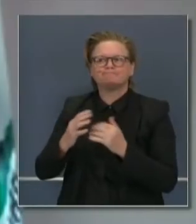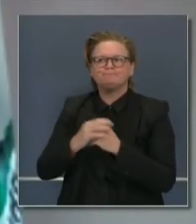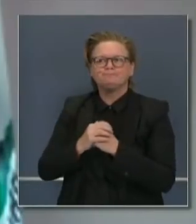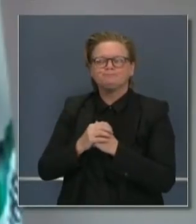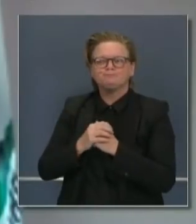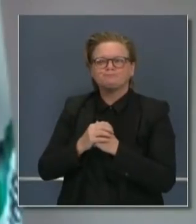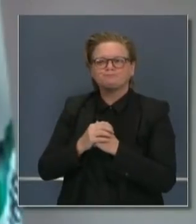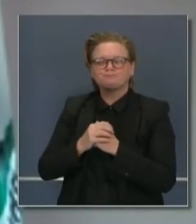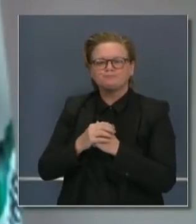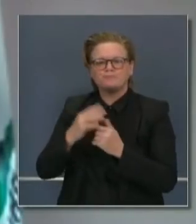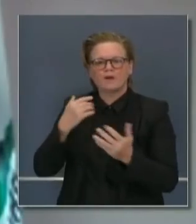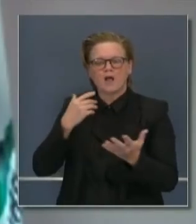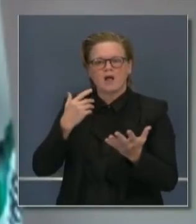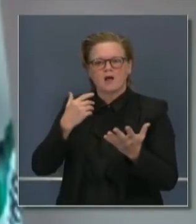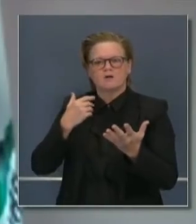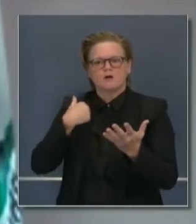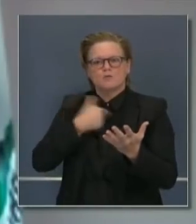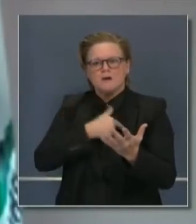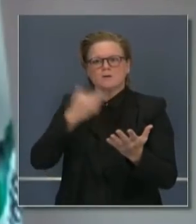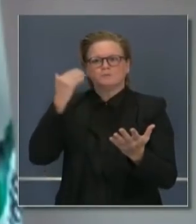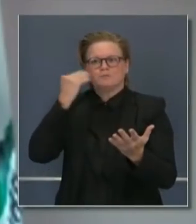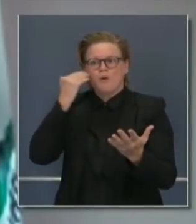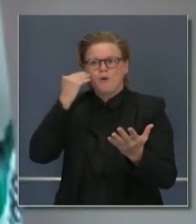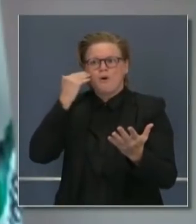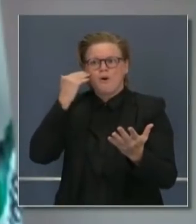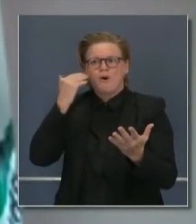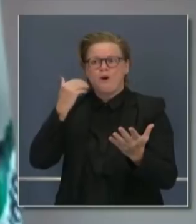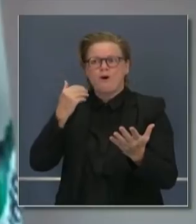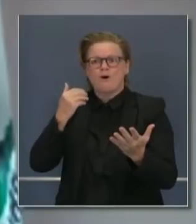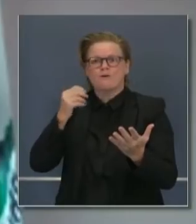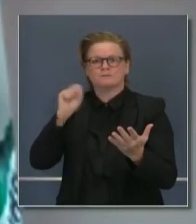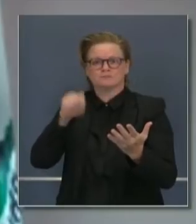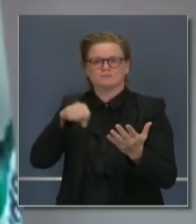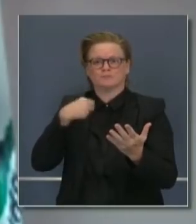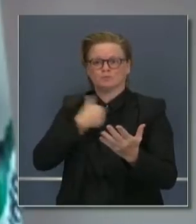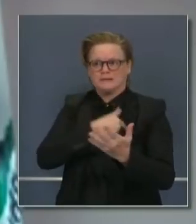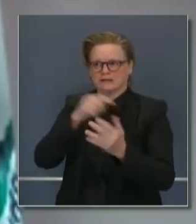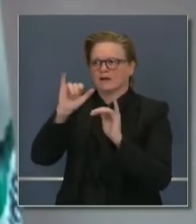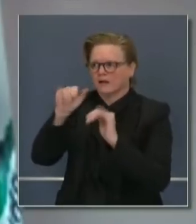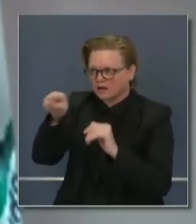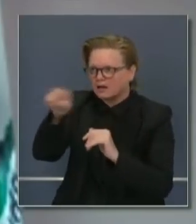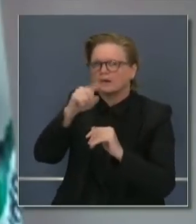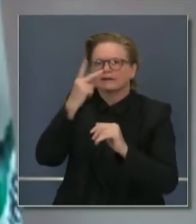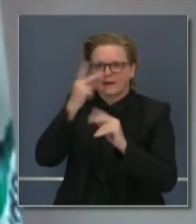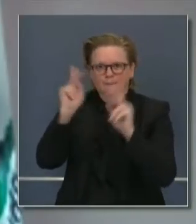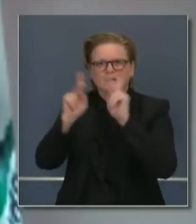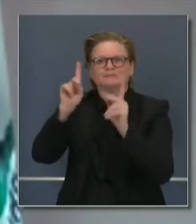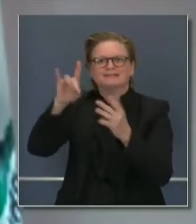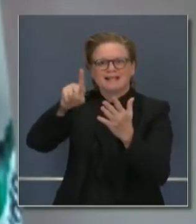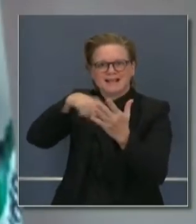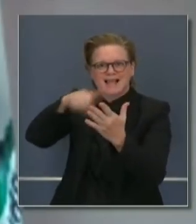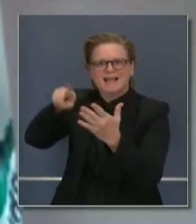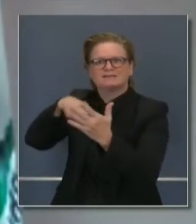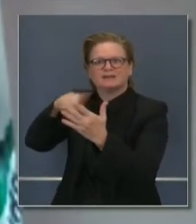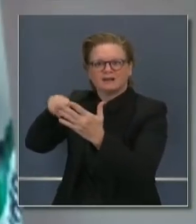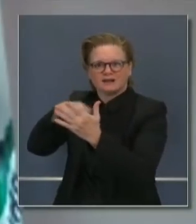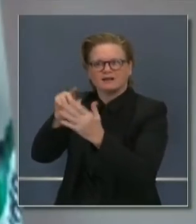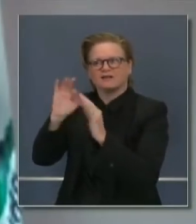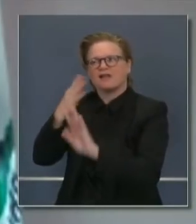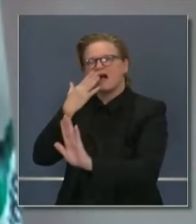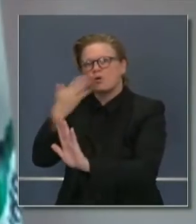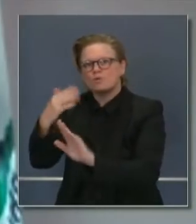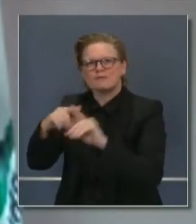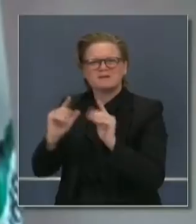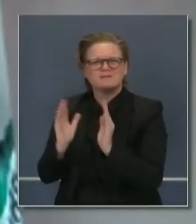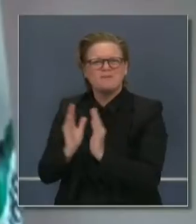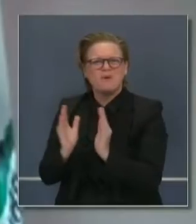know, though, that many people did modify their plans, decide not to travel far because of the advisory. And just